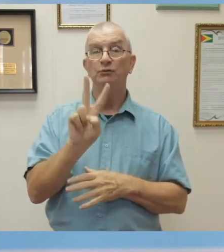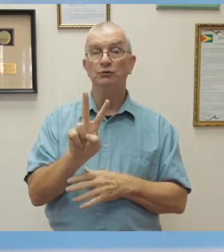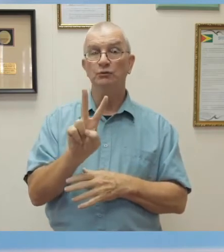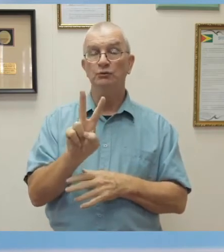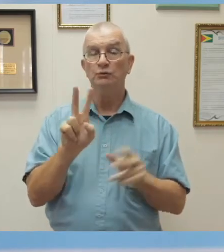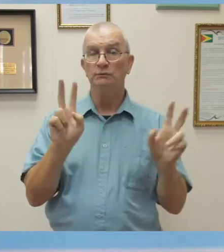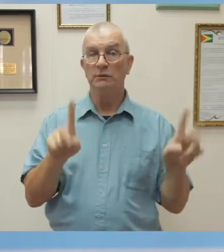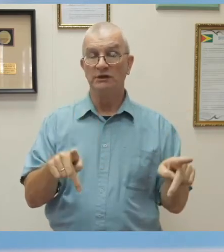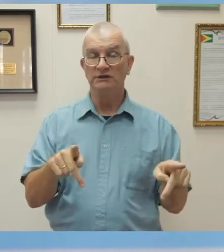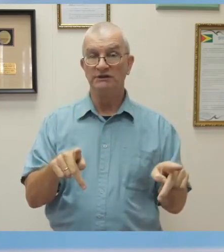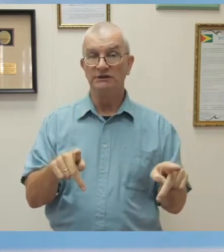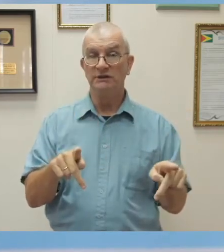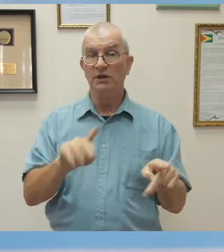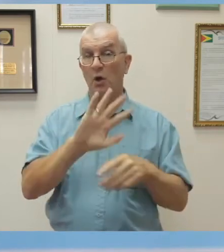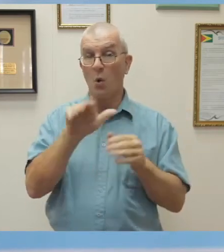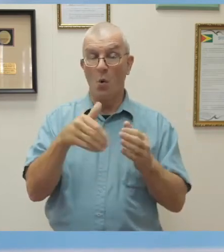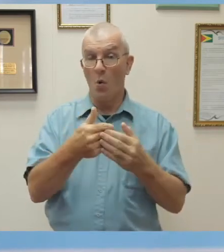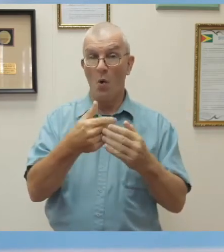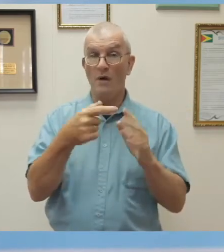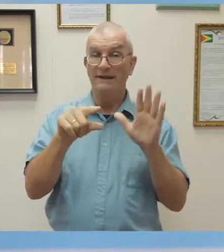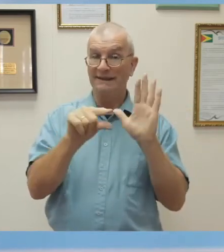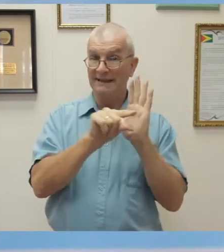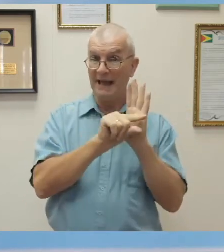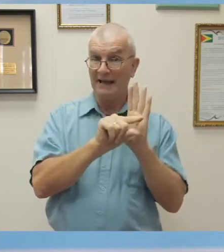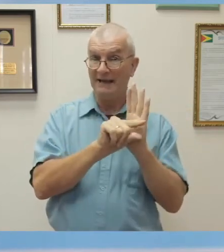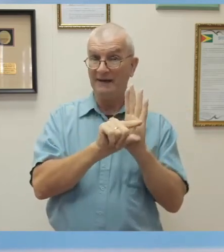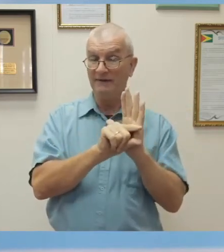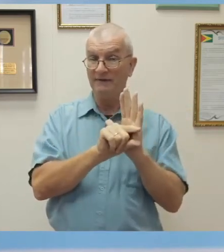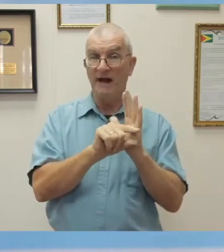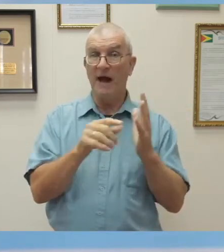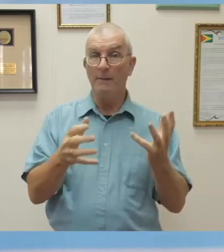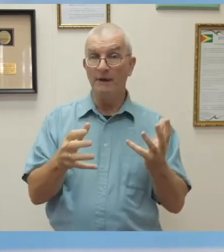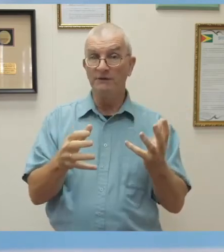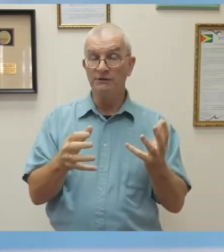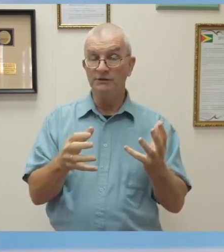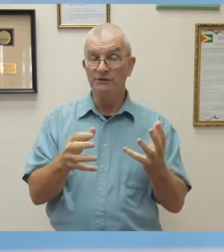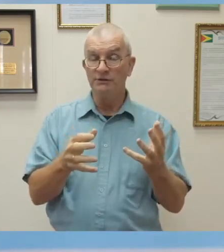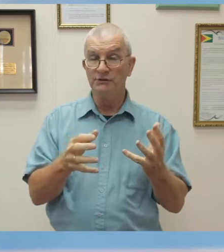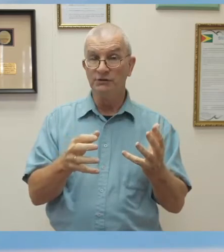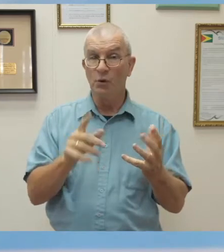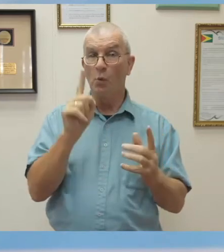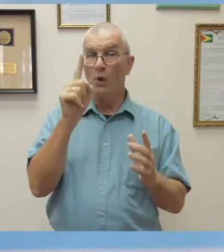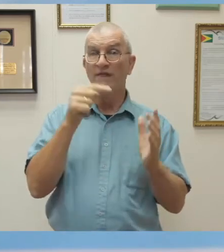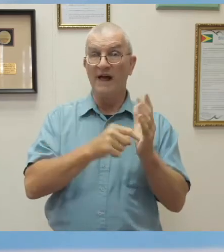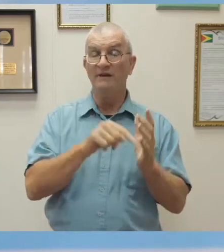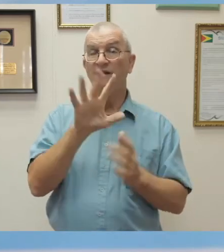1,672, with the total number of negative cases being